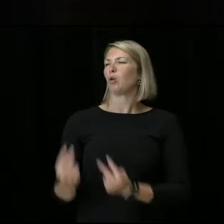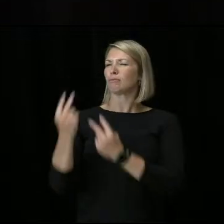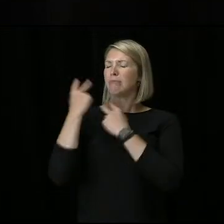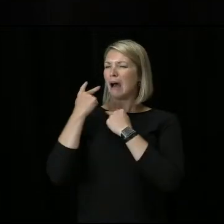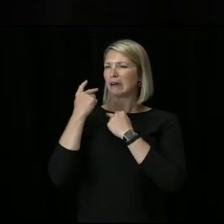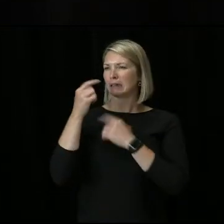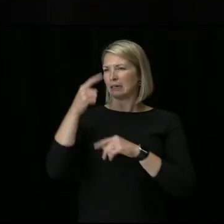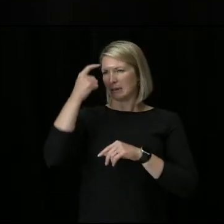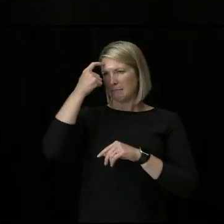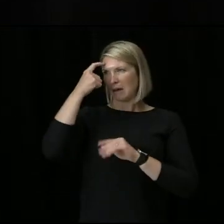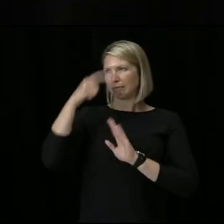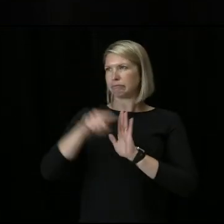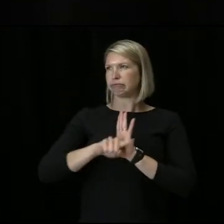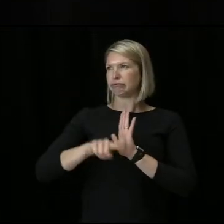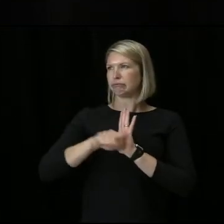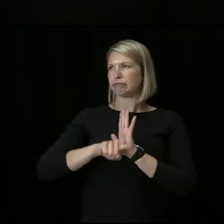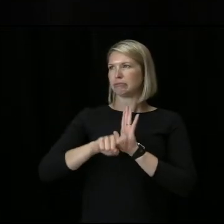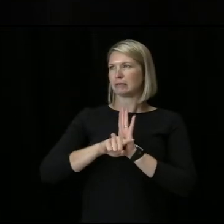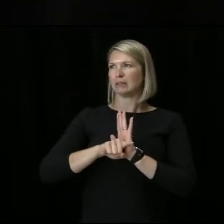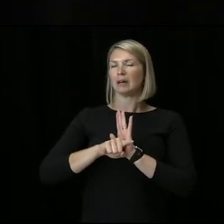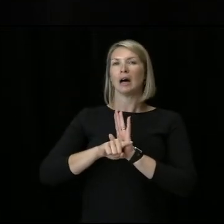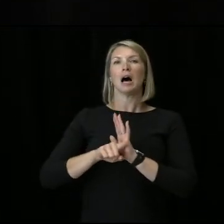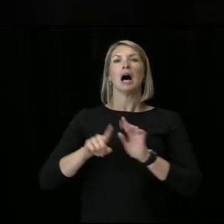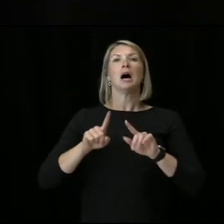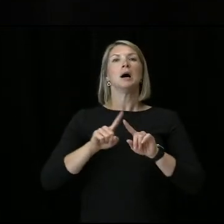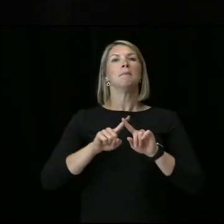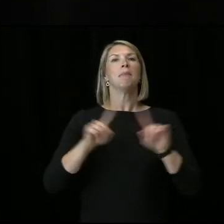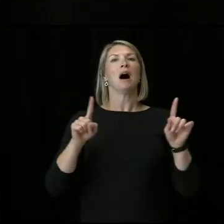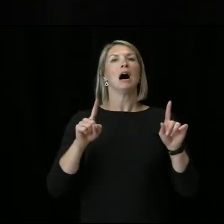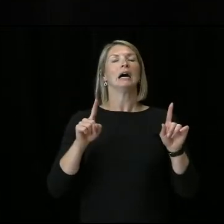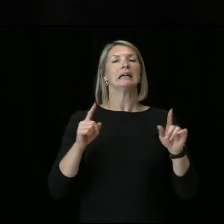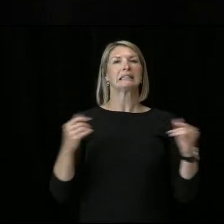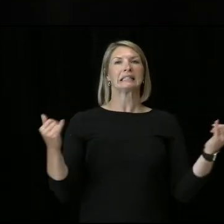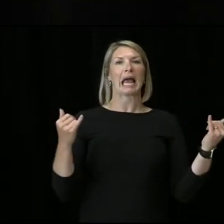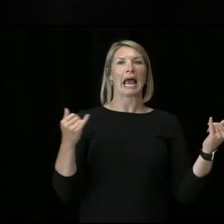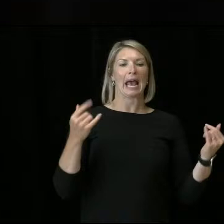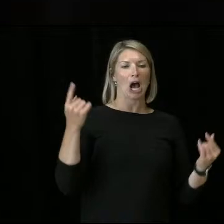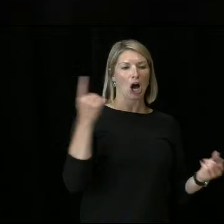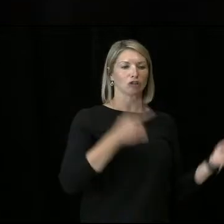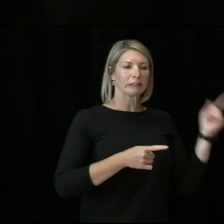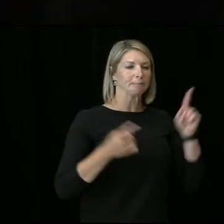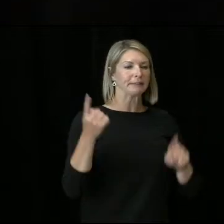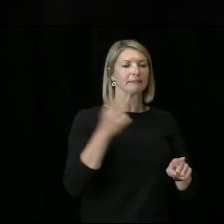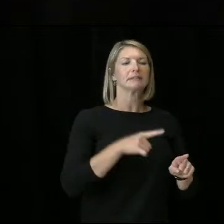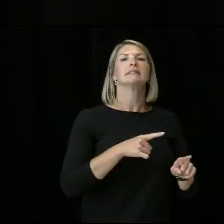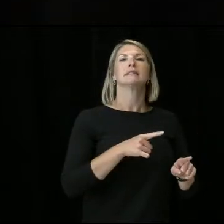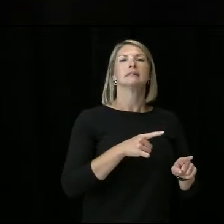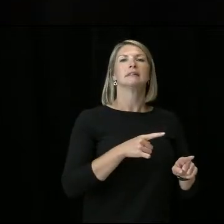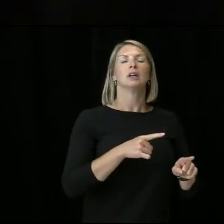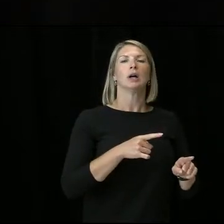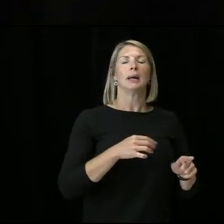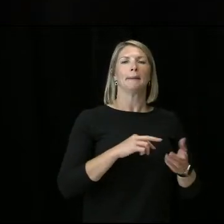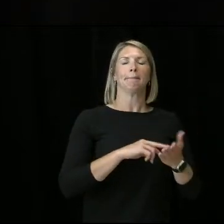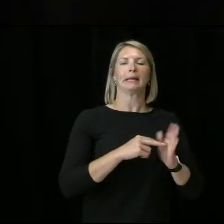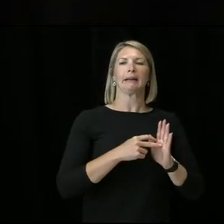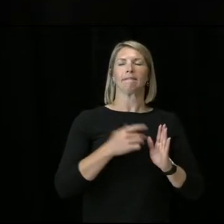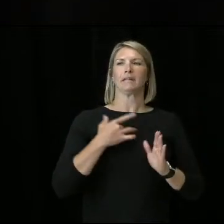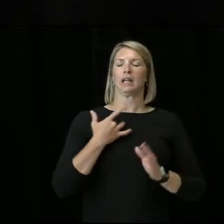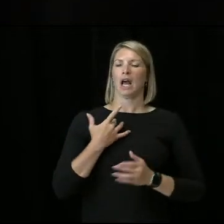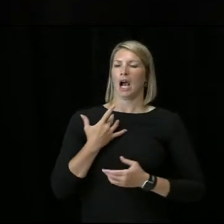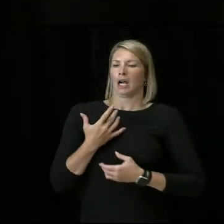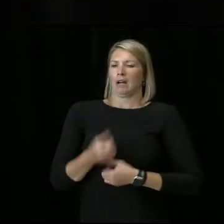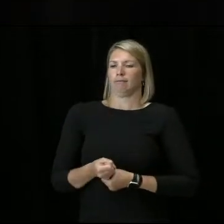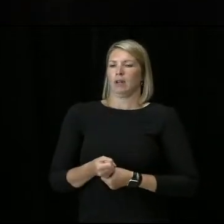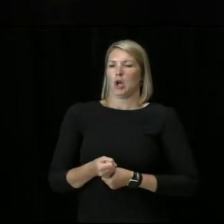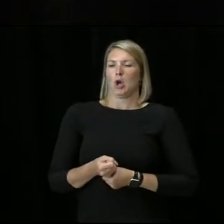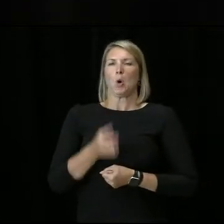there. But this deal will allow the confidence and the comfort for that